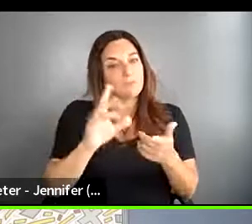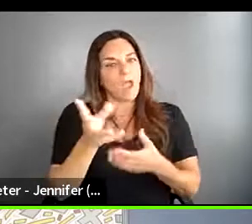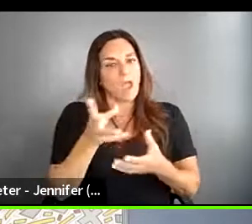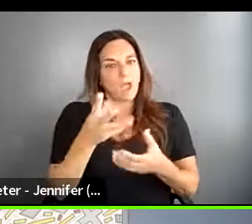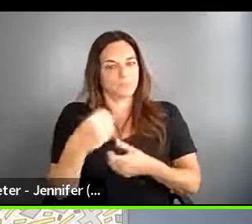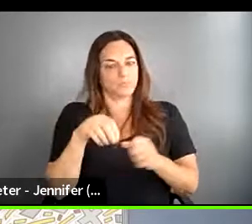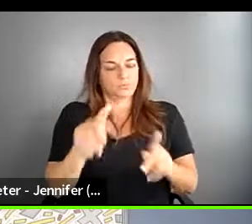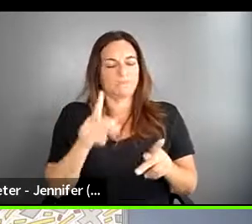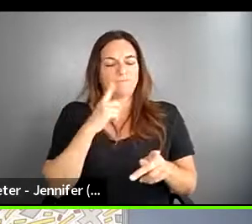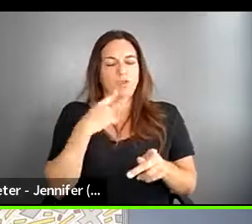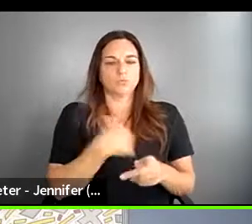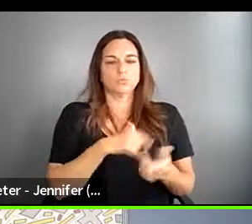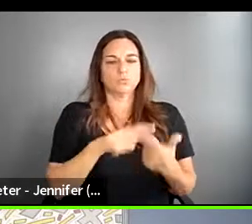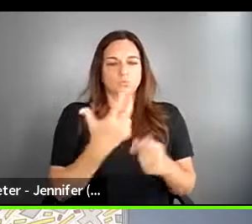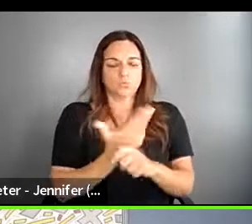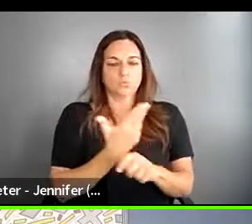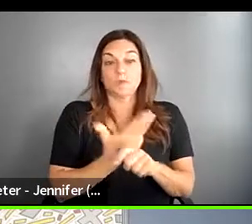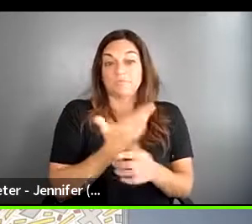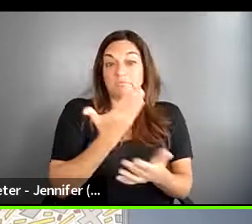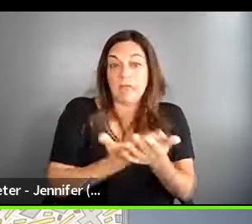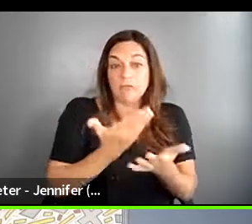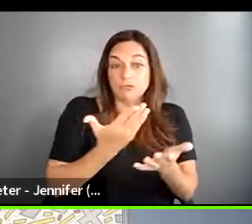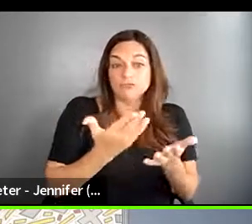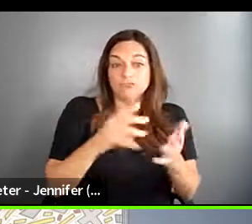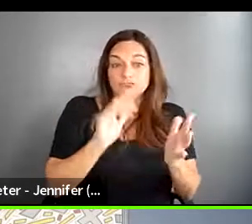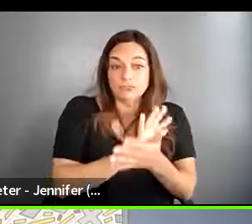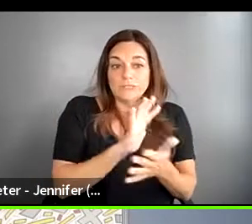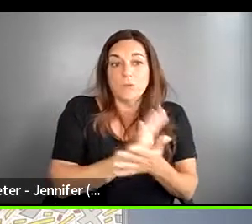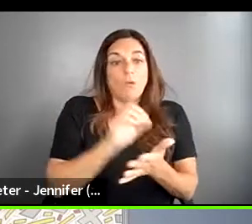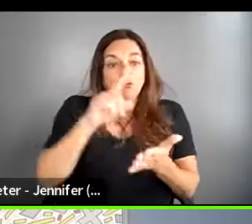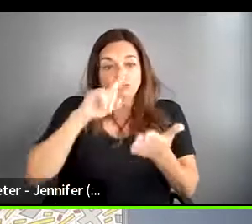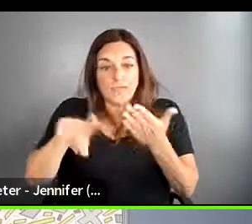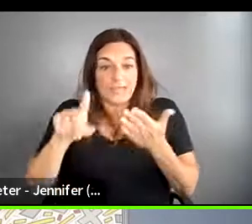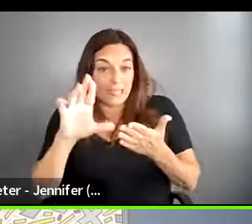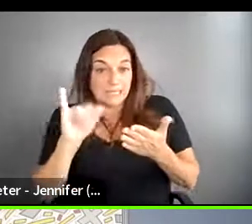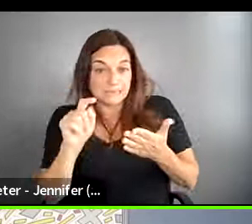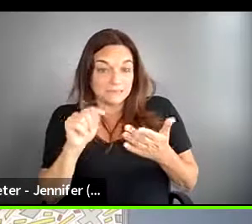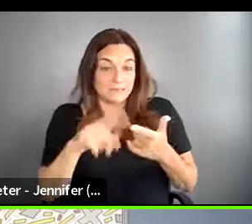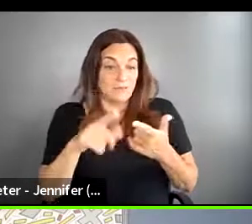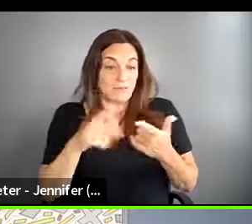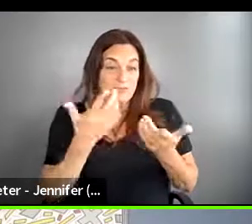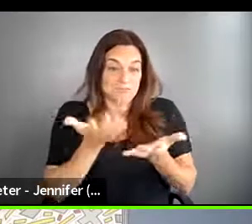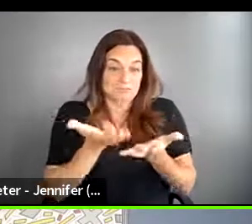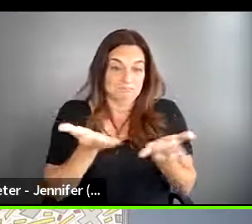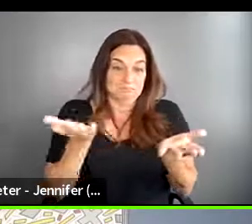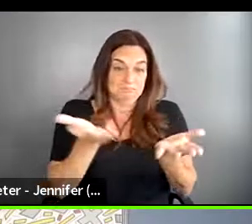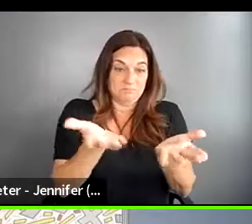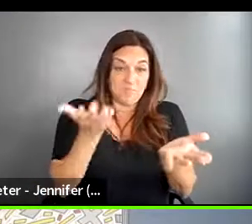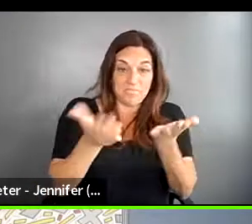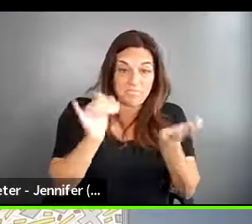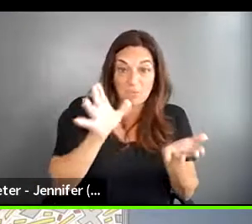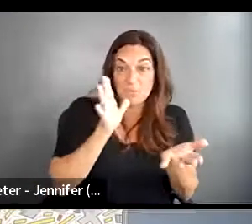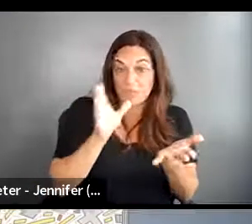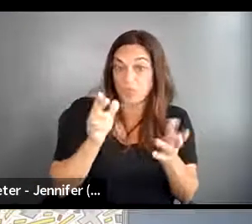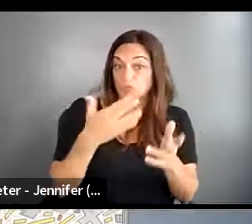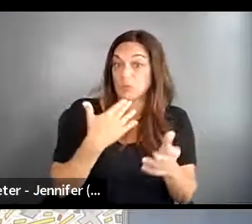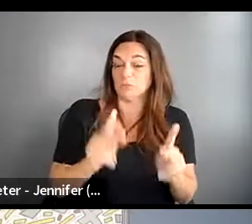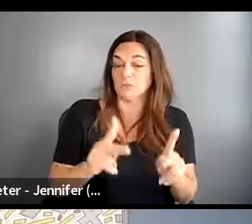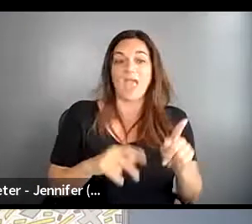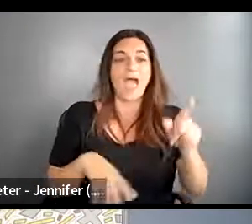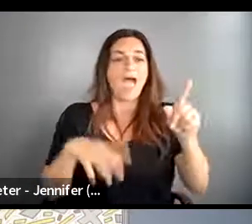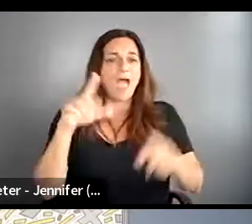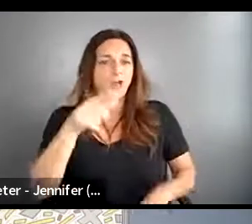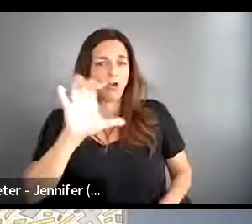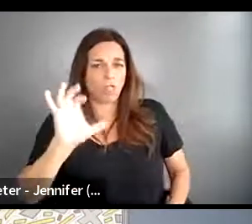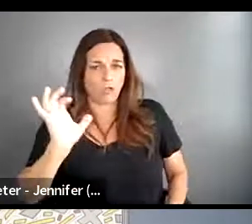what a fact sheet or a checklist. I don't know, I'm put some work for y'all, but that might be the opportunity. And I mean,